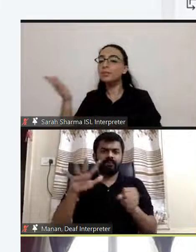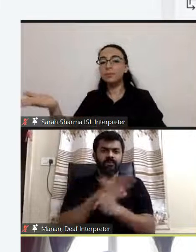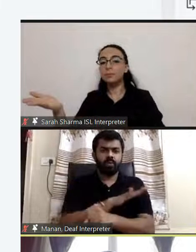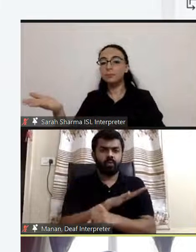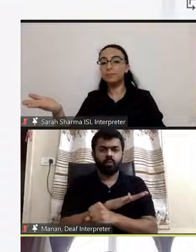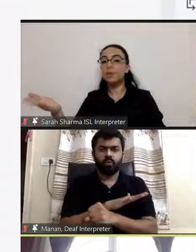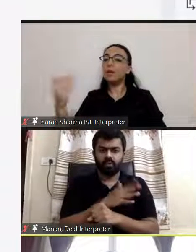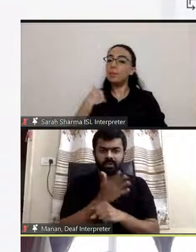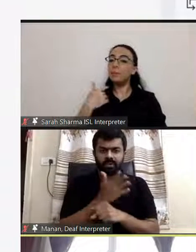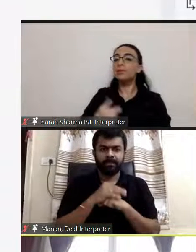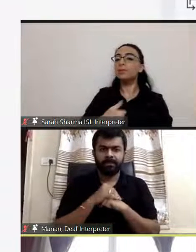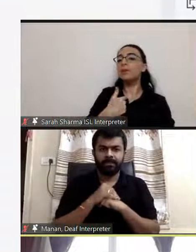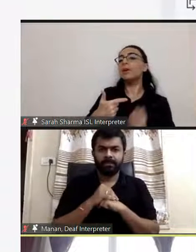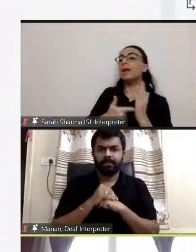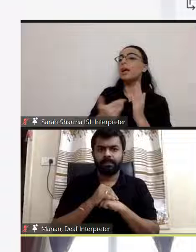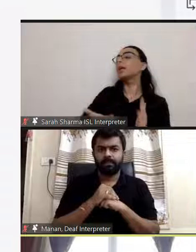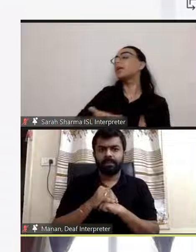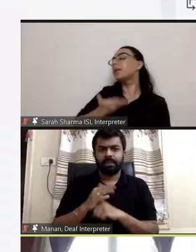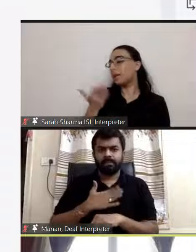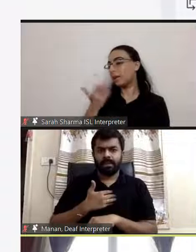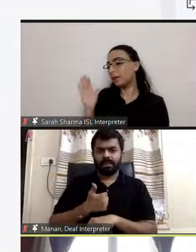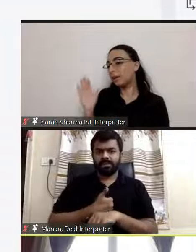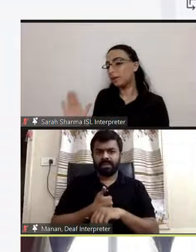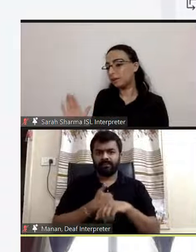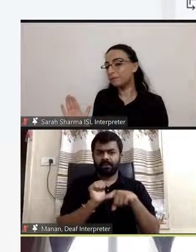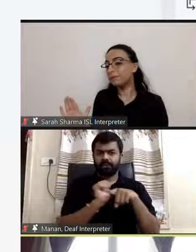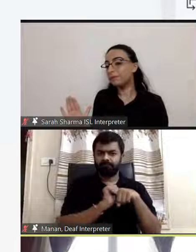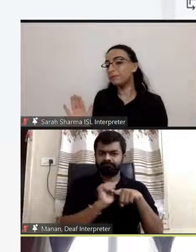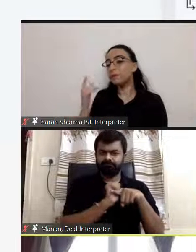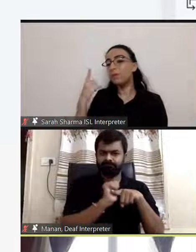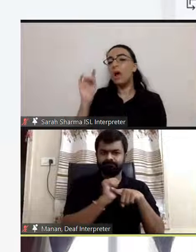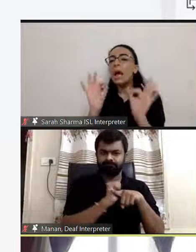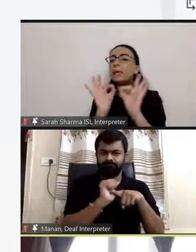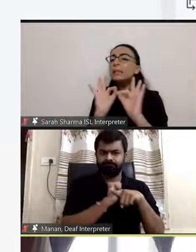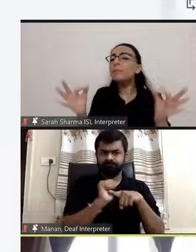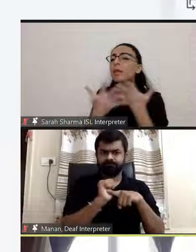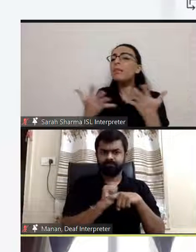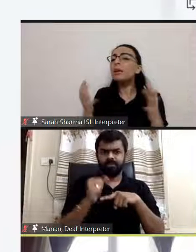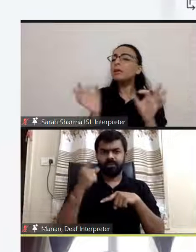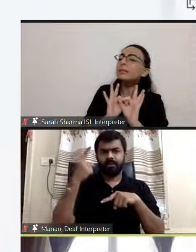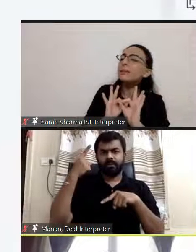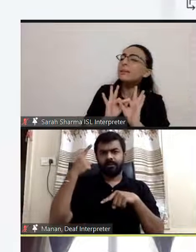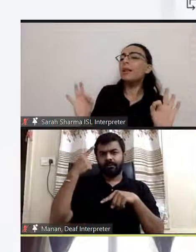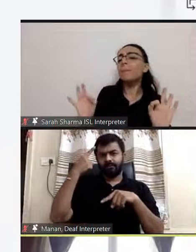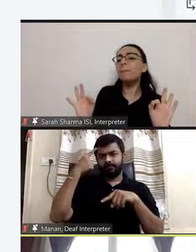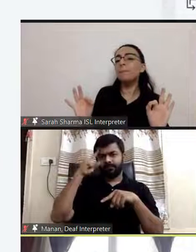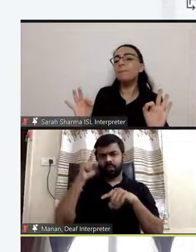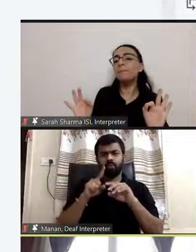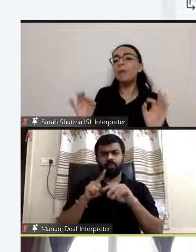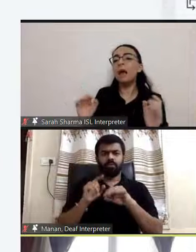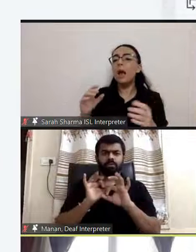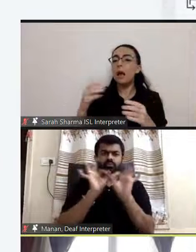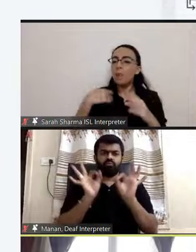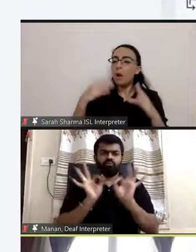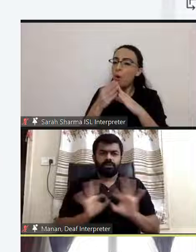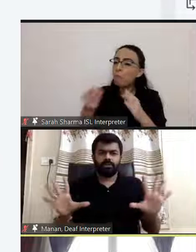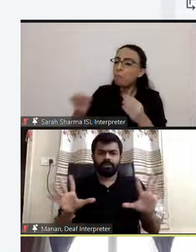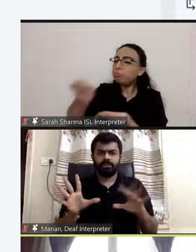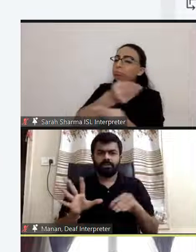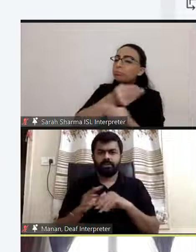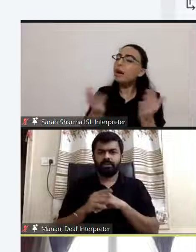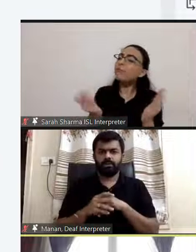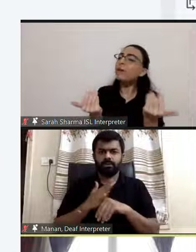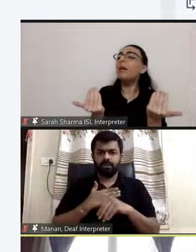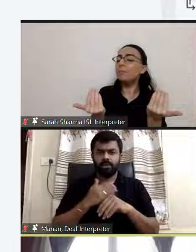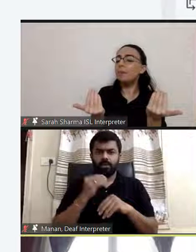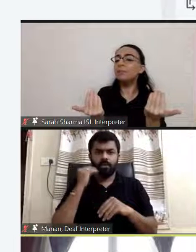train them of the use of a very simple thing, local thing that they can find there: